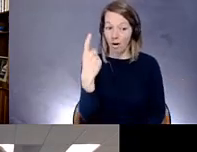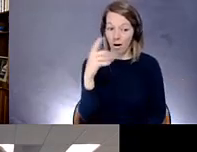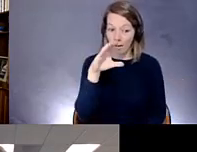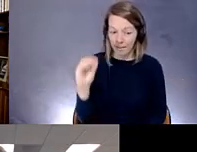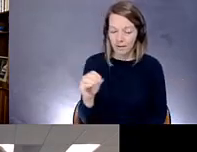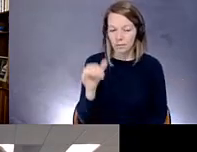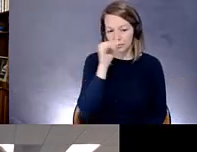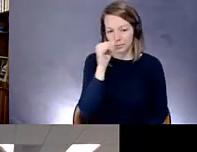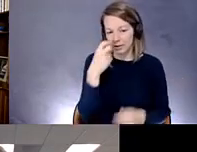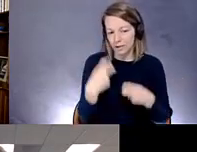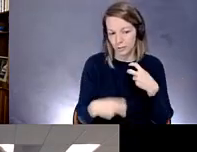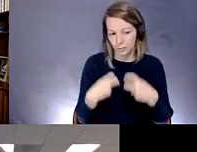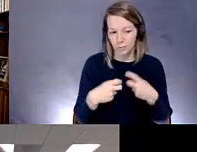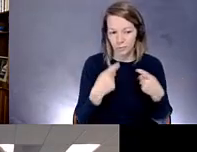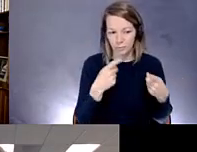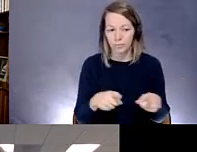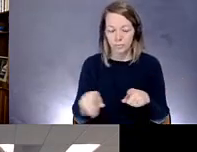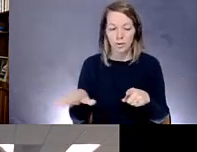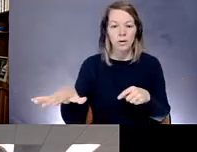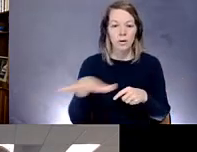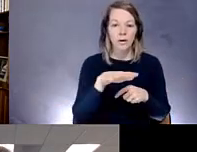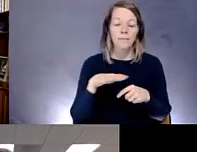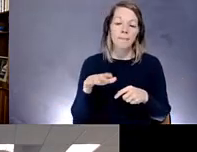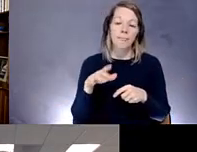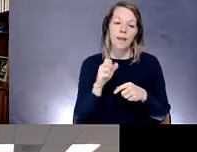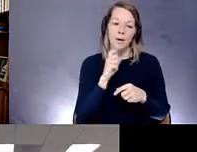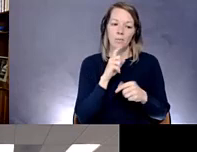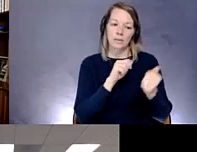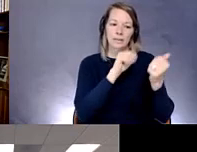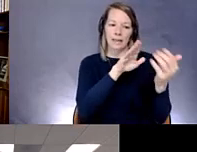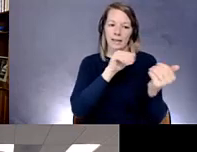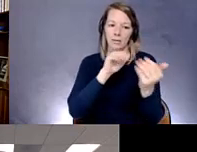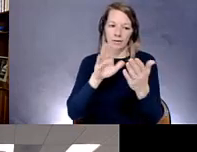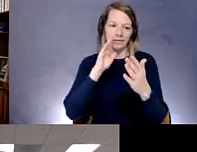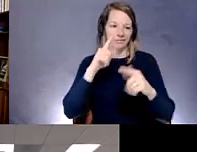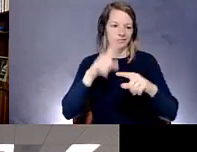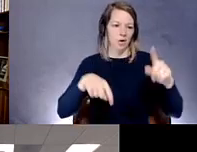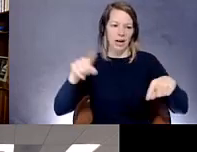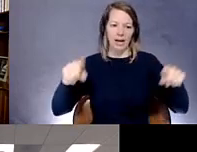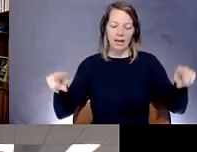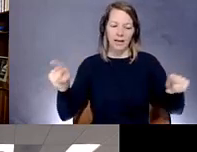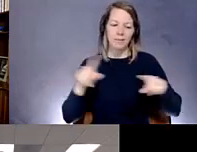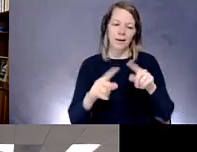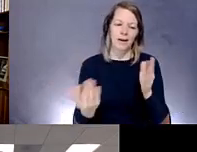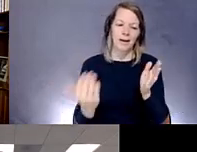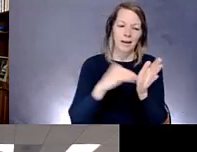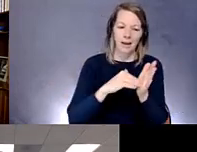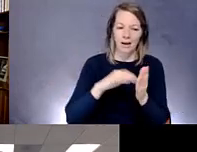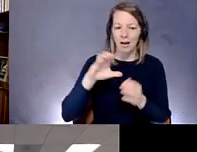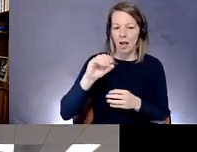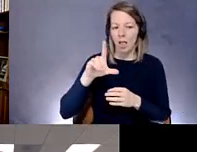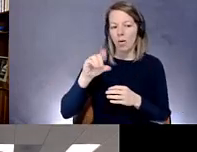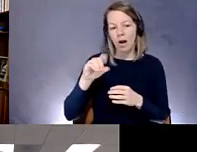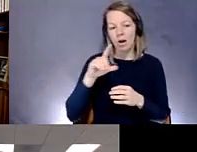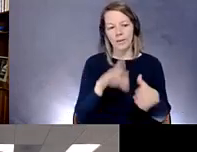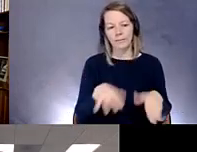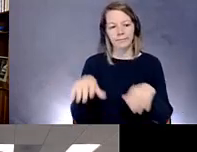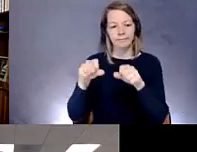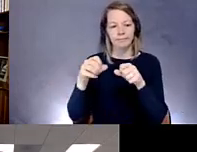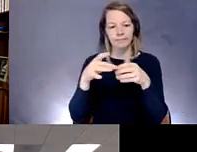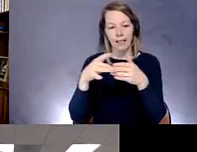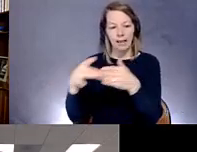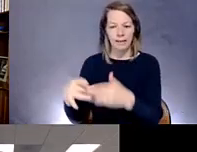an issue that's around, and we're dealing with it in a variety of areas. But again, Colorado is taking the lead on